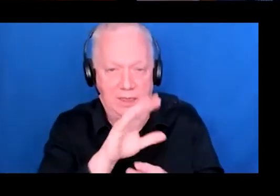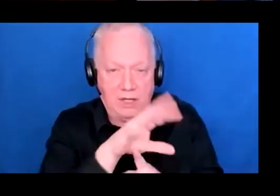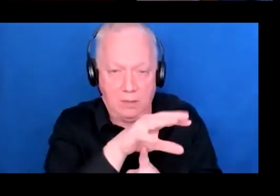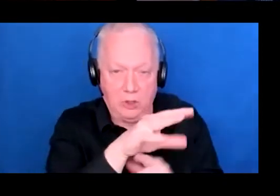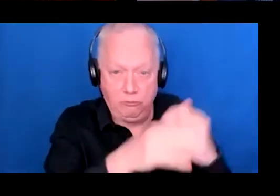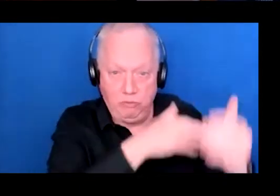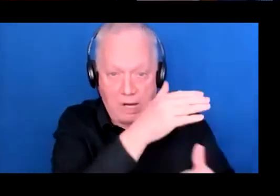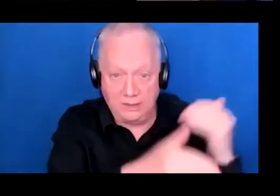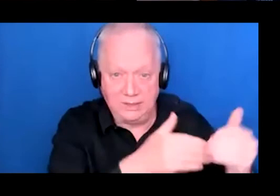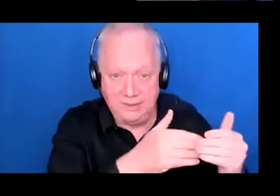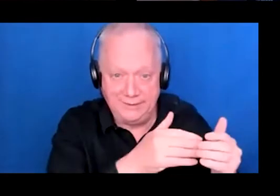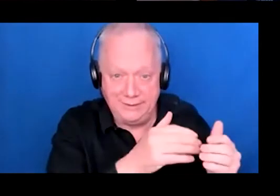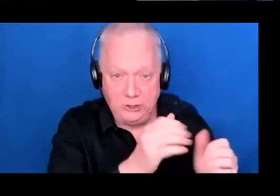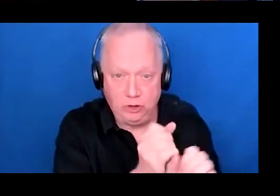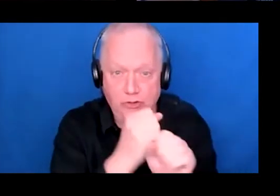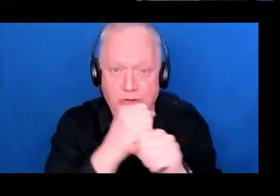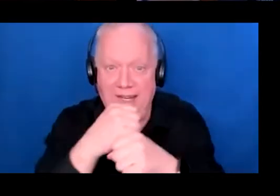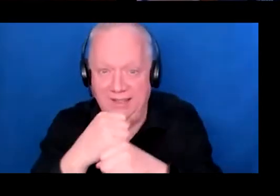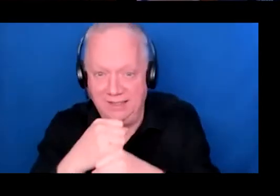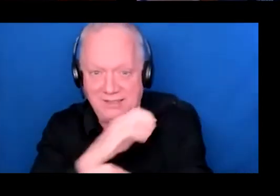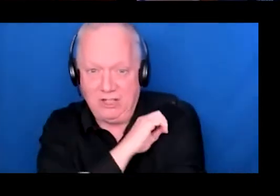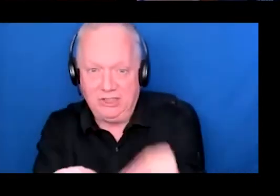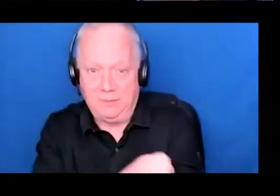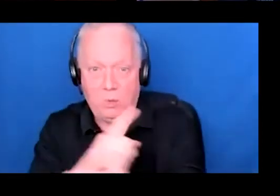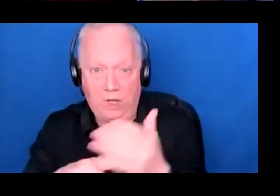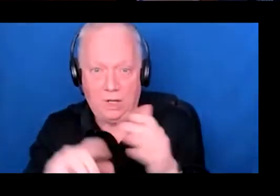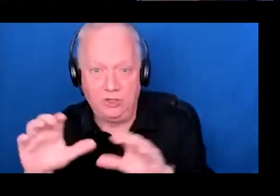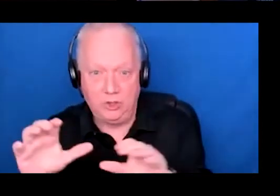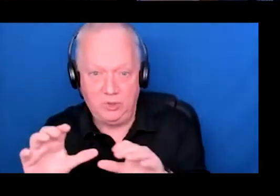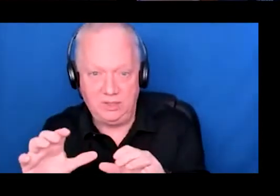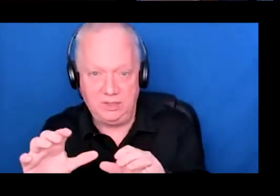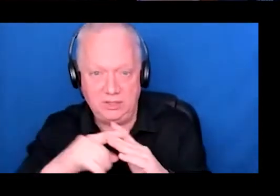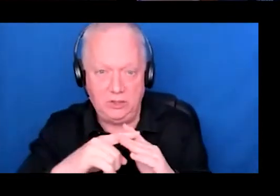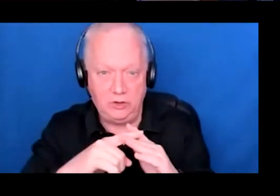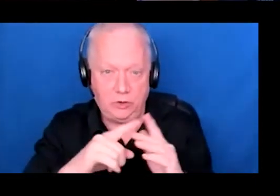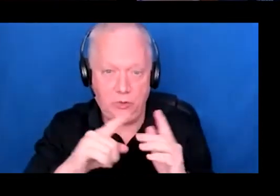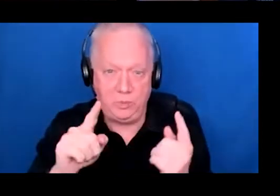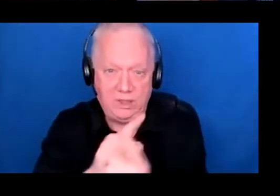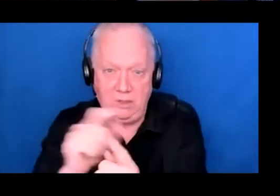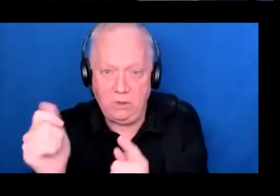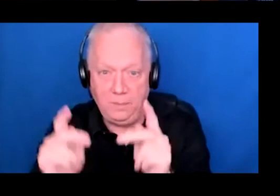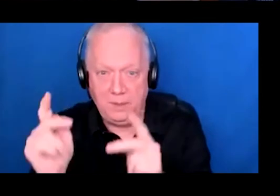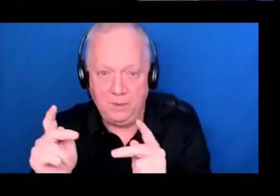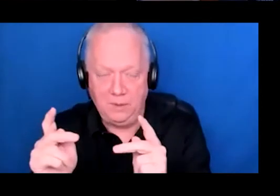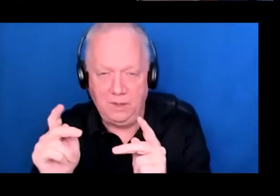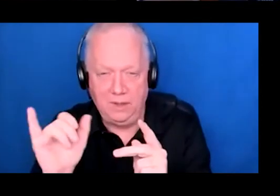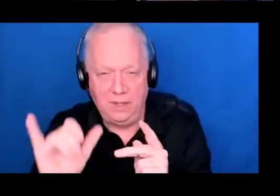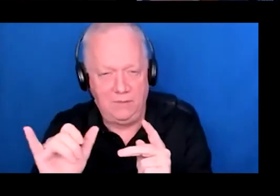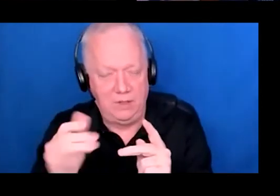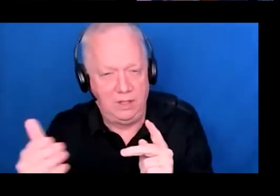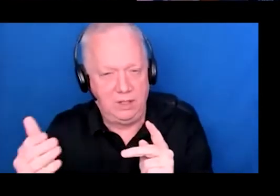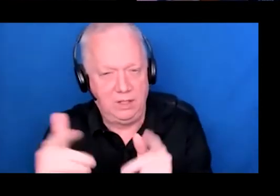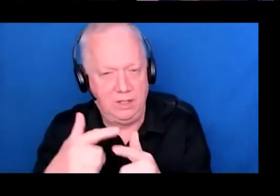kind of created this energy around what I was doing, and they started to meet other people and that kind of thing. And